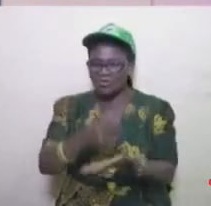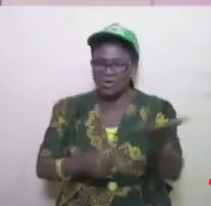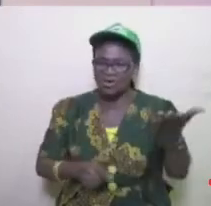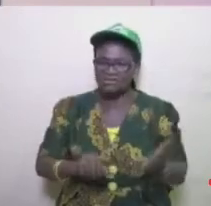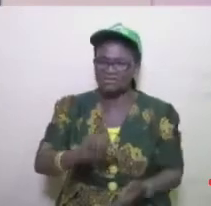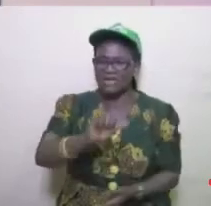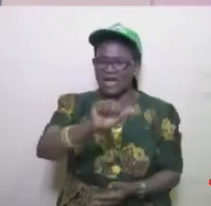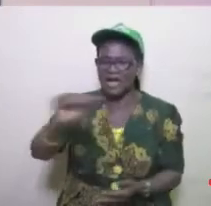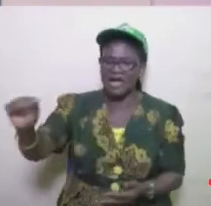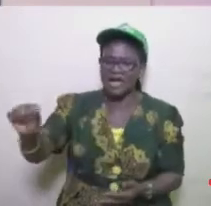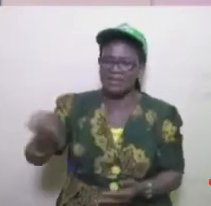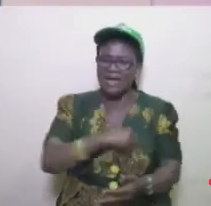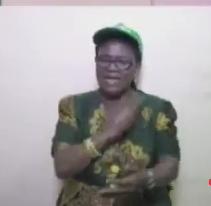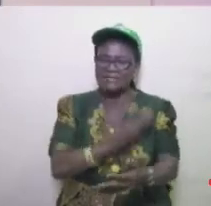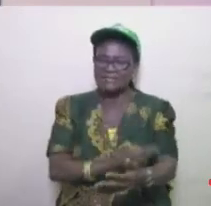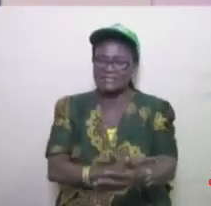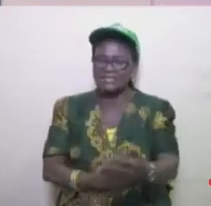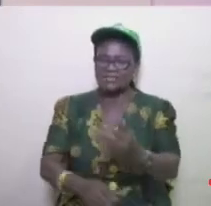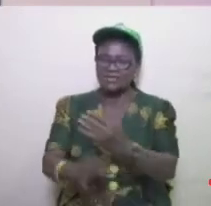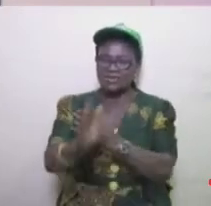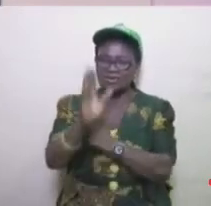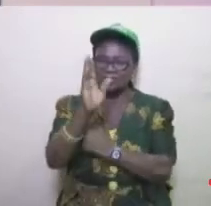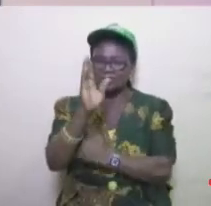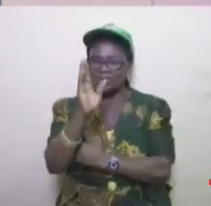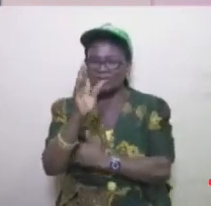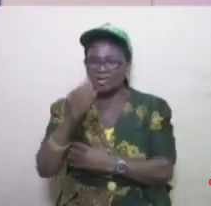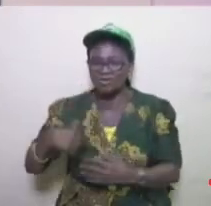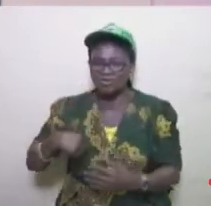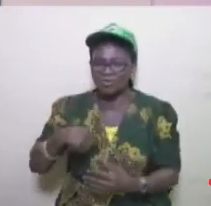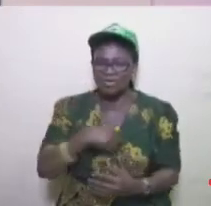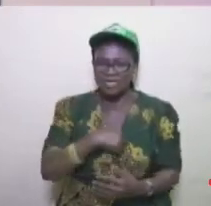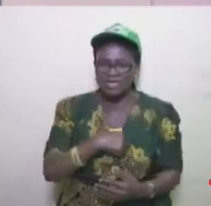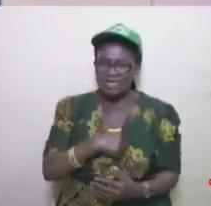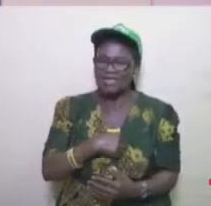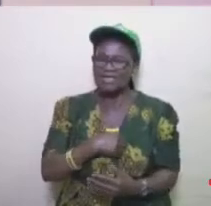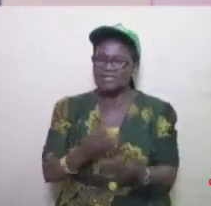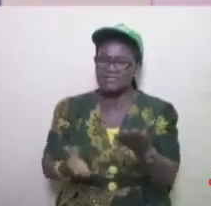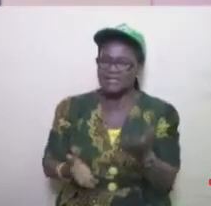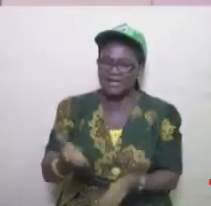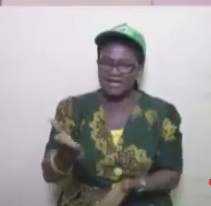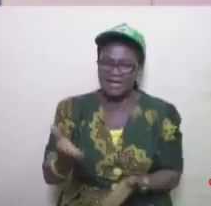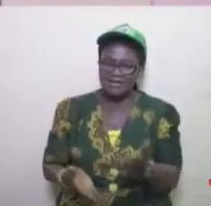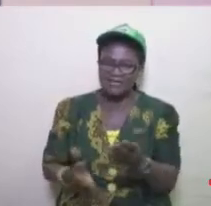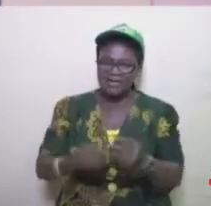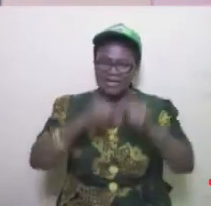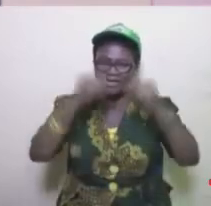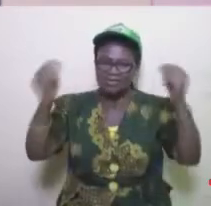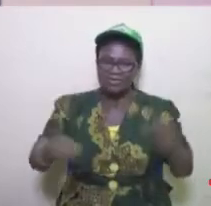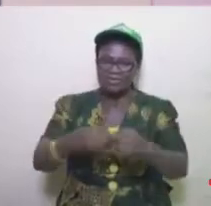Hallelujah. What a mighty God we serve.